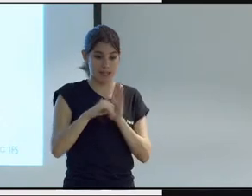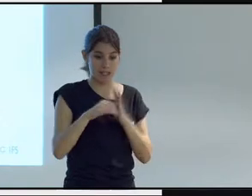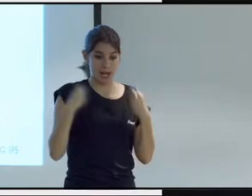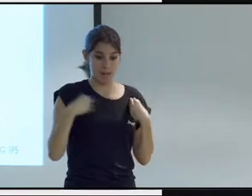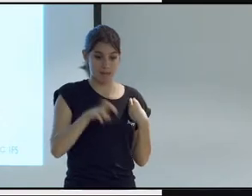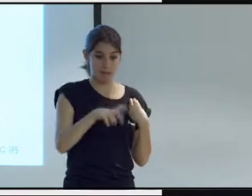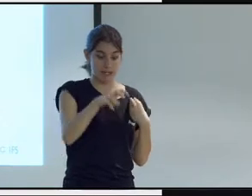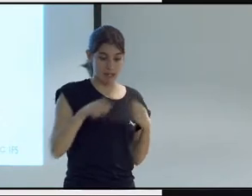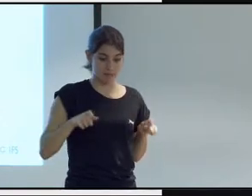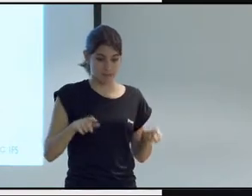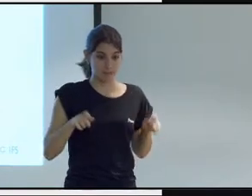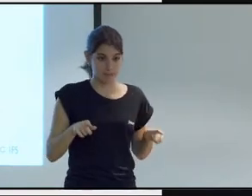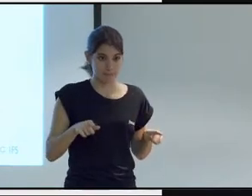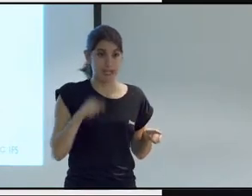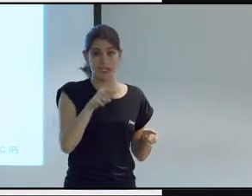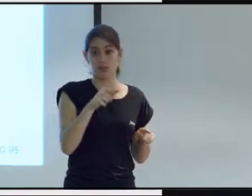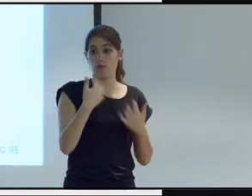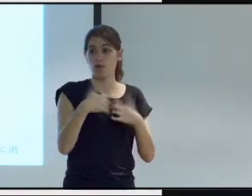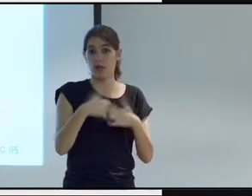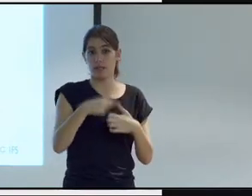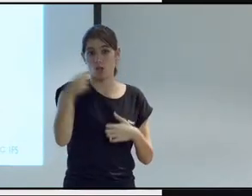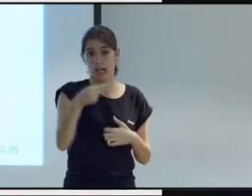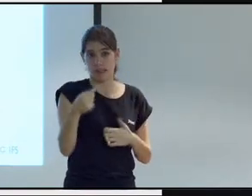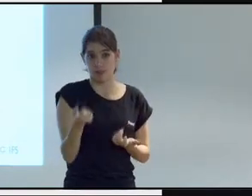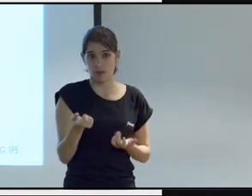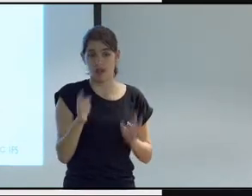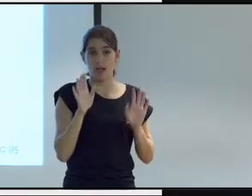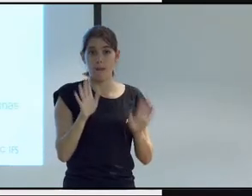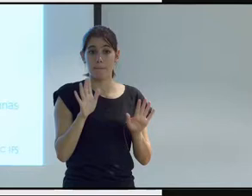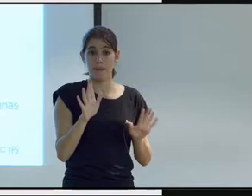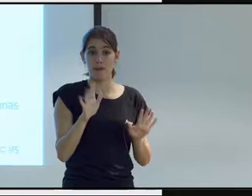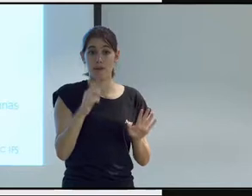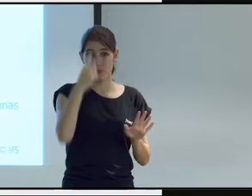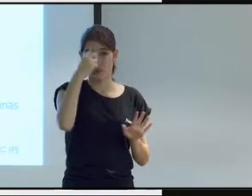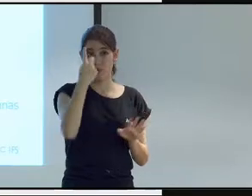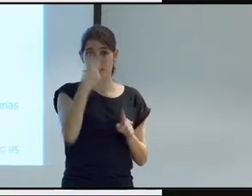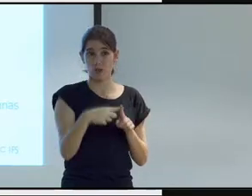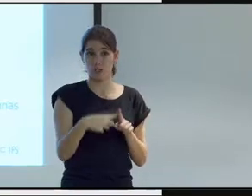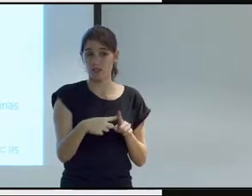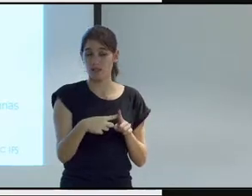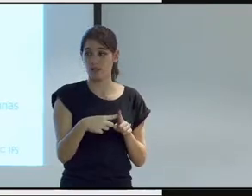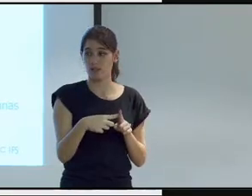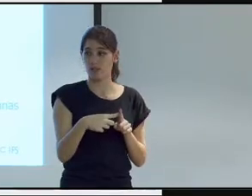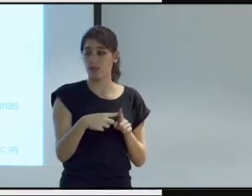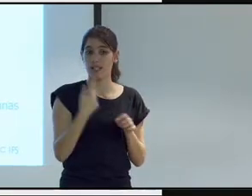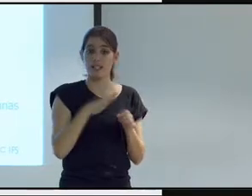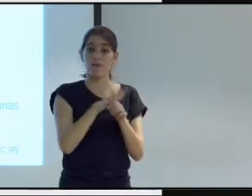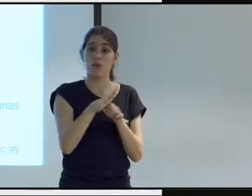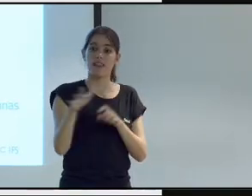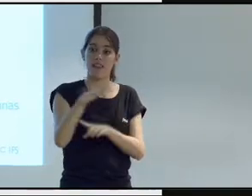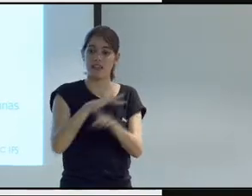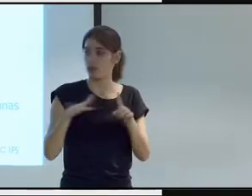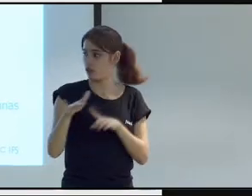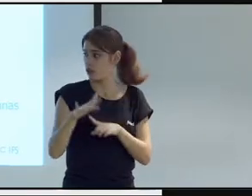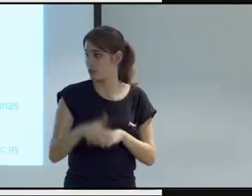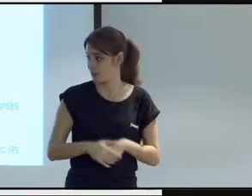who is going to the same stairs, and so everything is disfavorable. But let us look at